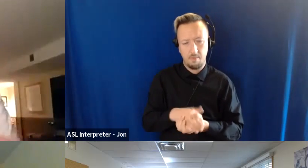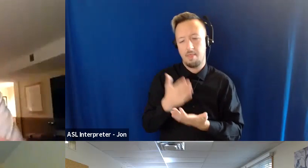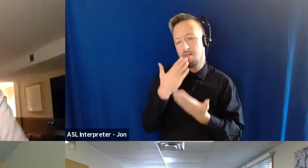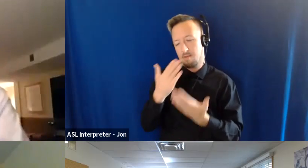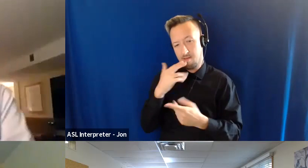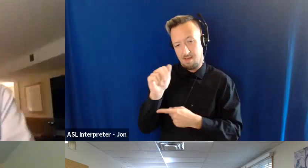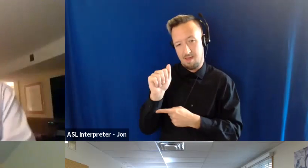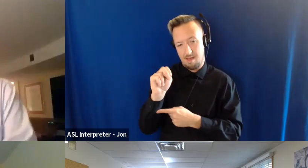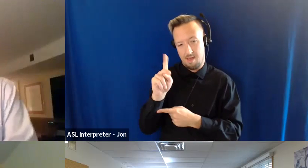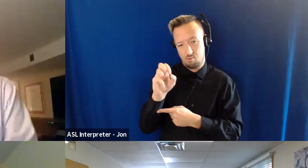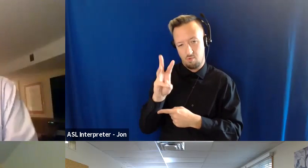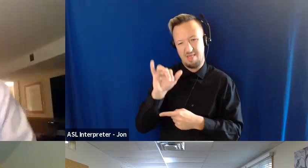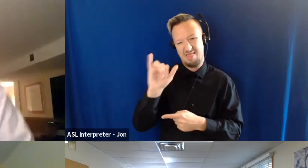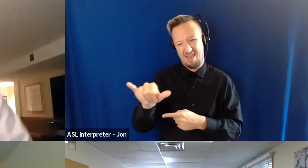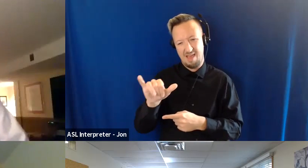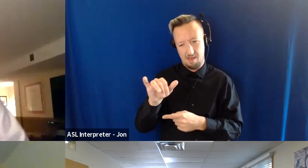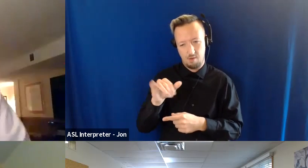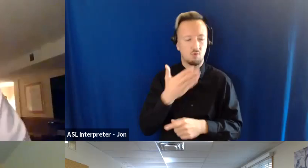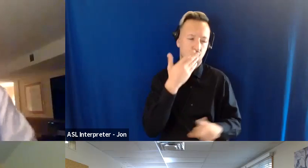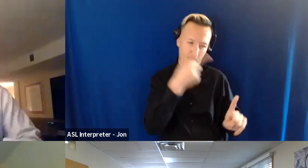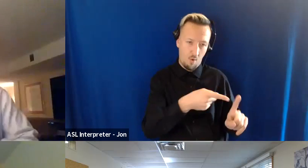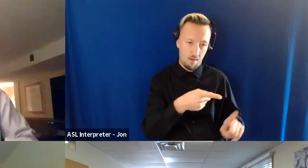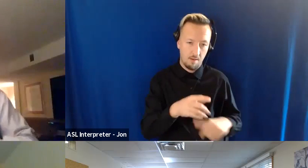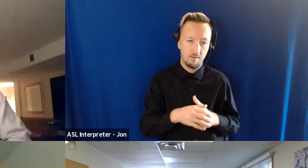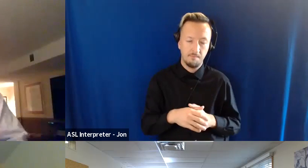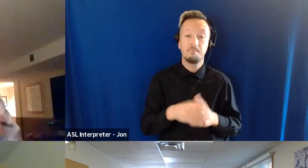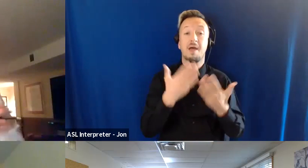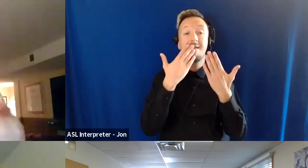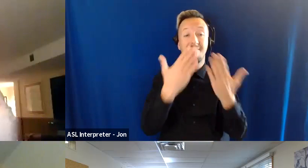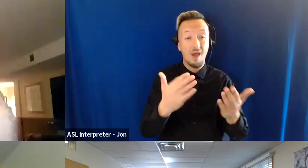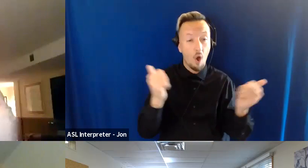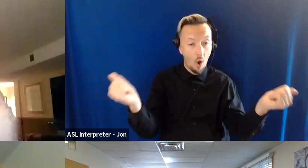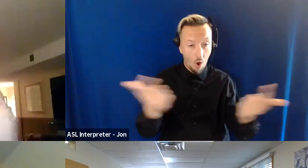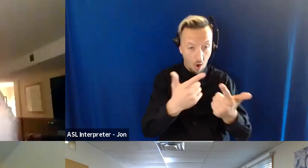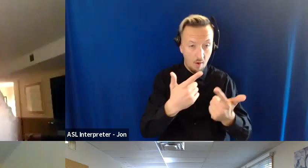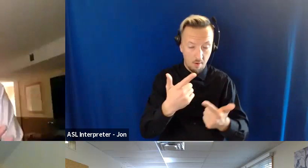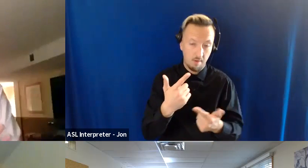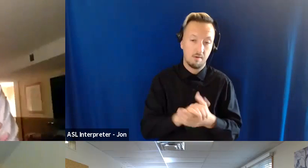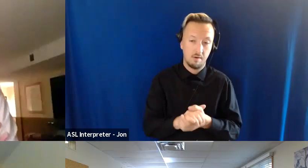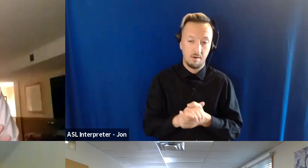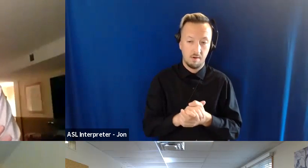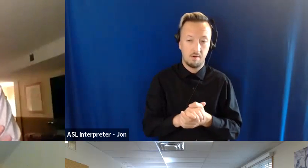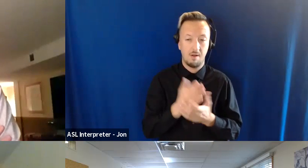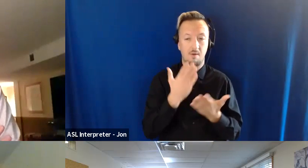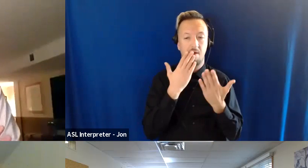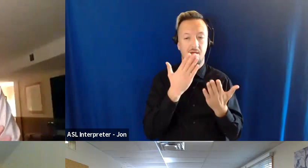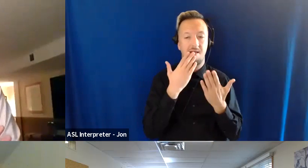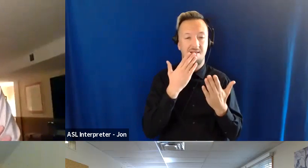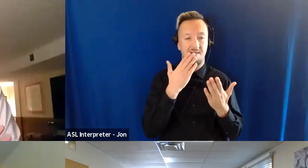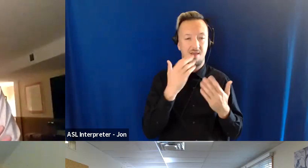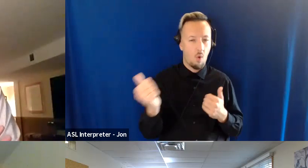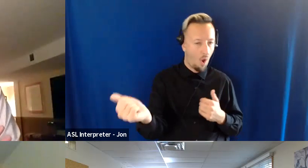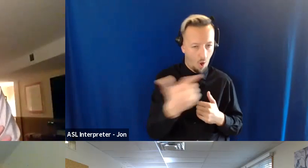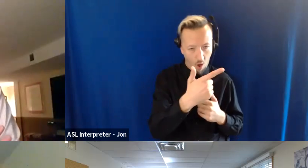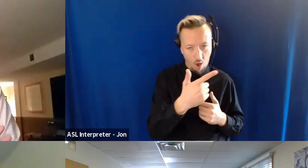mentioned Andrew. that. Yes, good point. And thank you all. I want to take a moment and just thank all the panelists, all